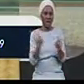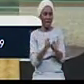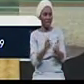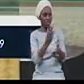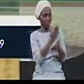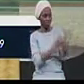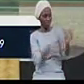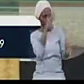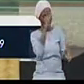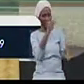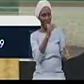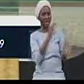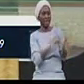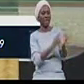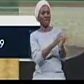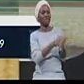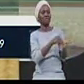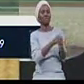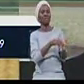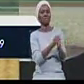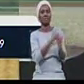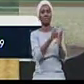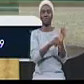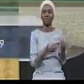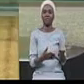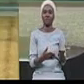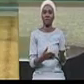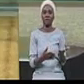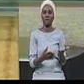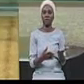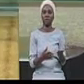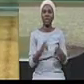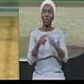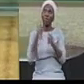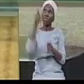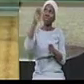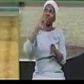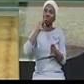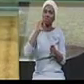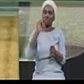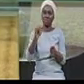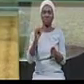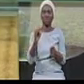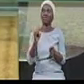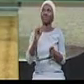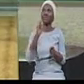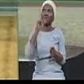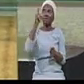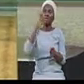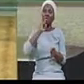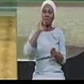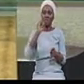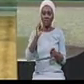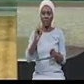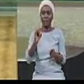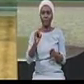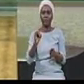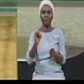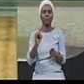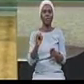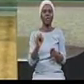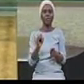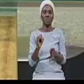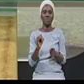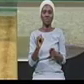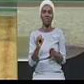slackness, but is long-suffering to us word, not willing that any should perish,